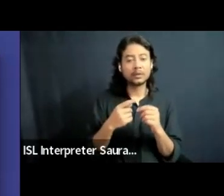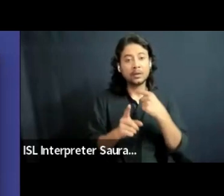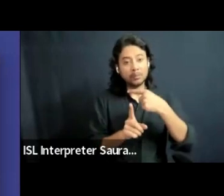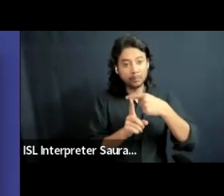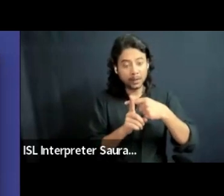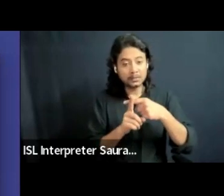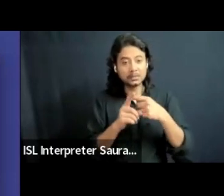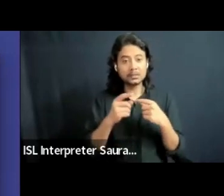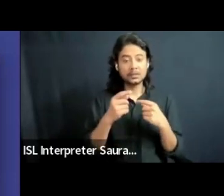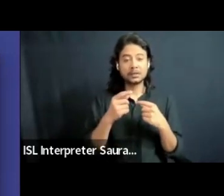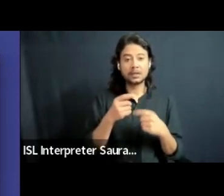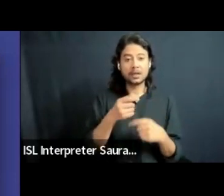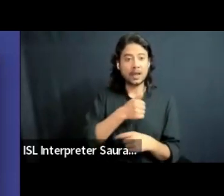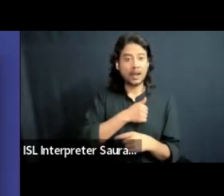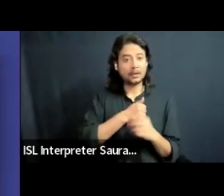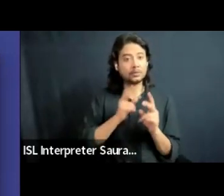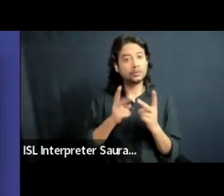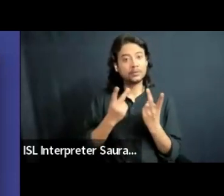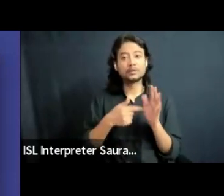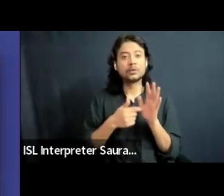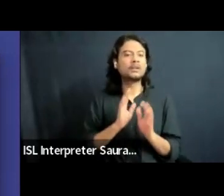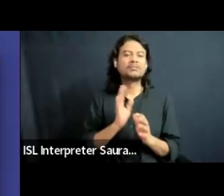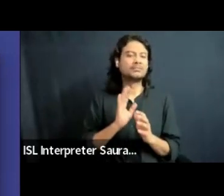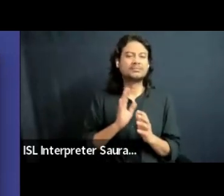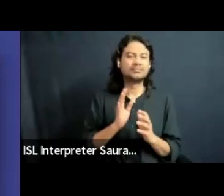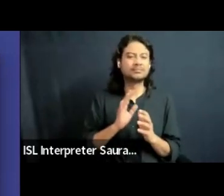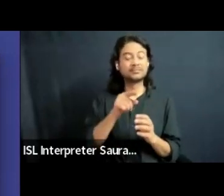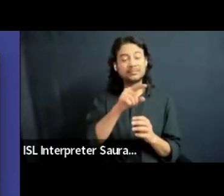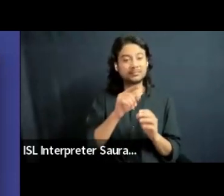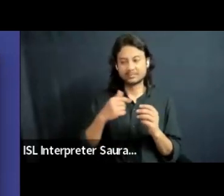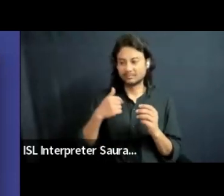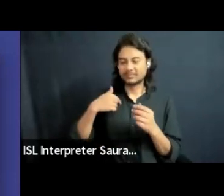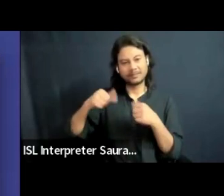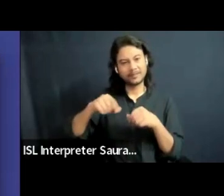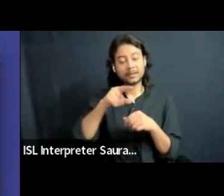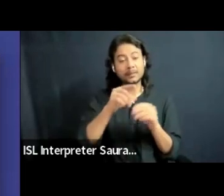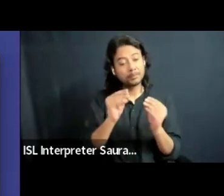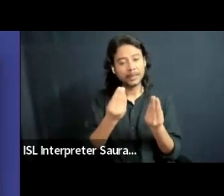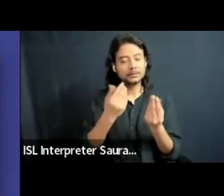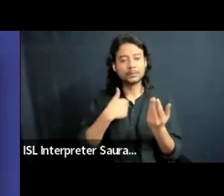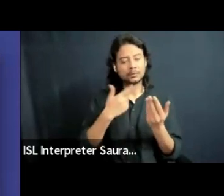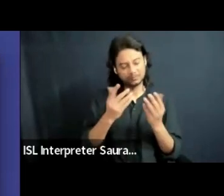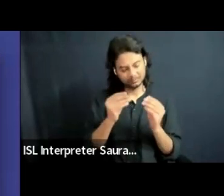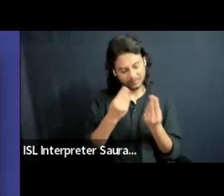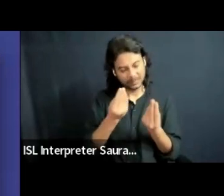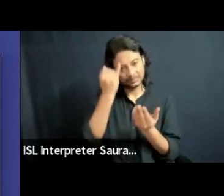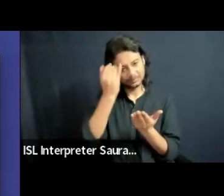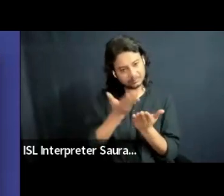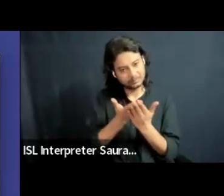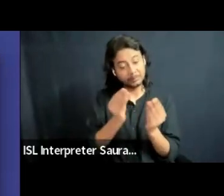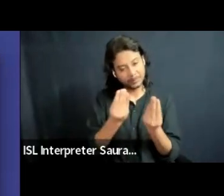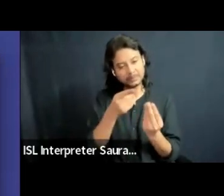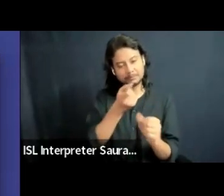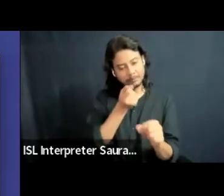And therefore, it's very important for us to interrogate when we say a child should be separated or put away in a